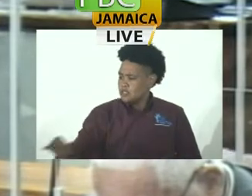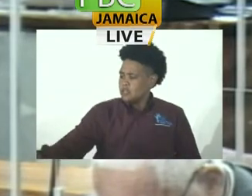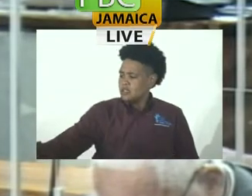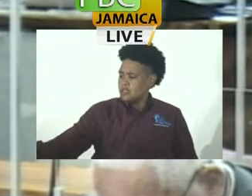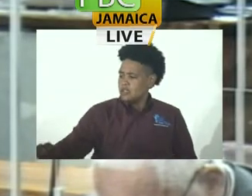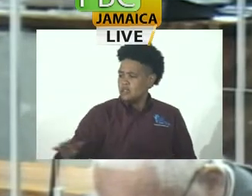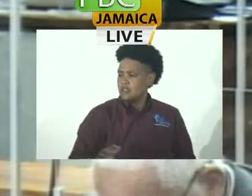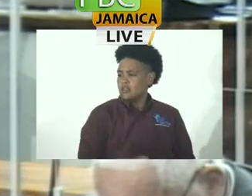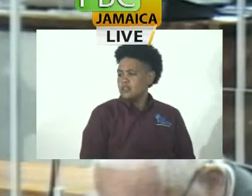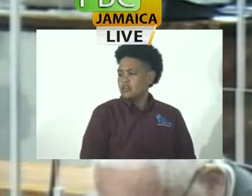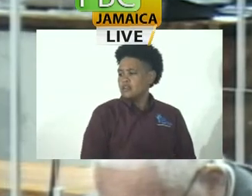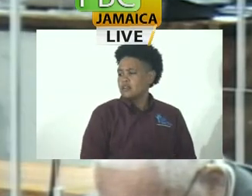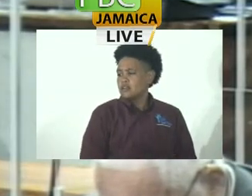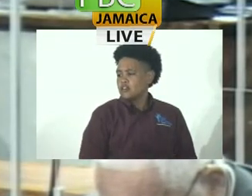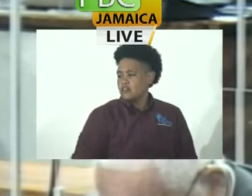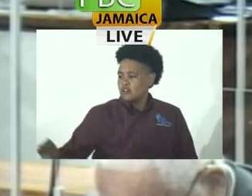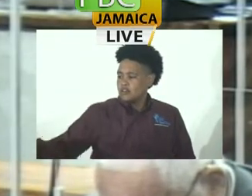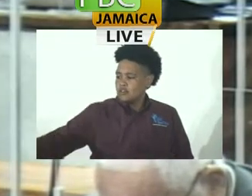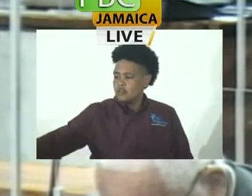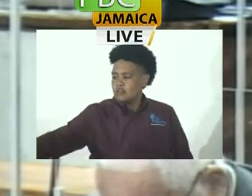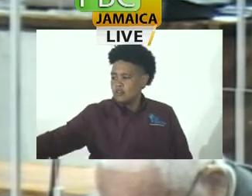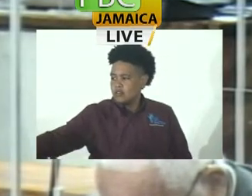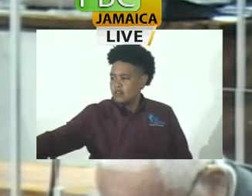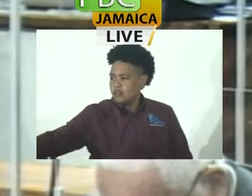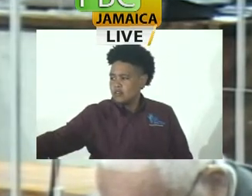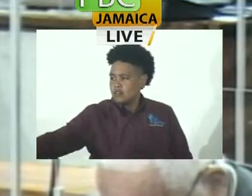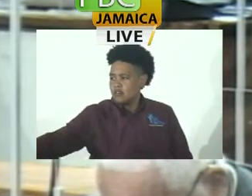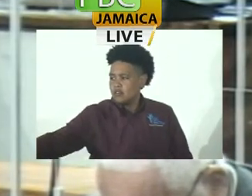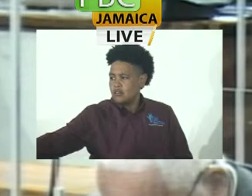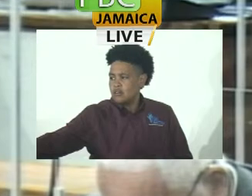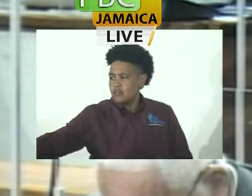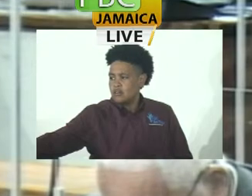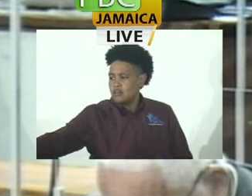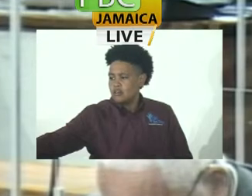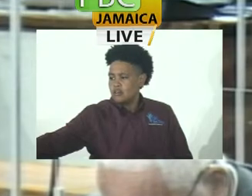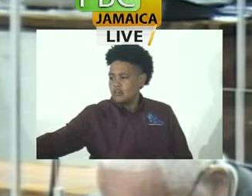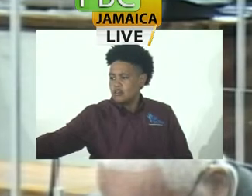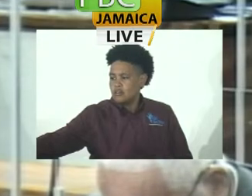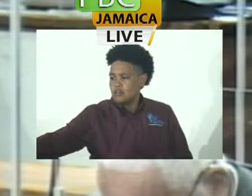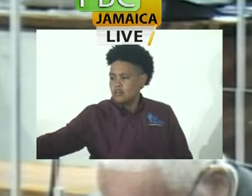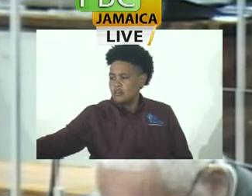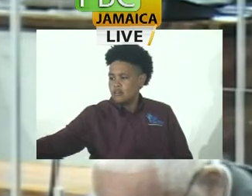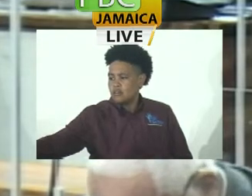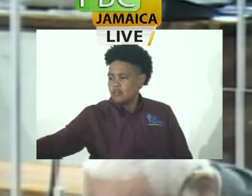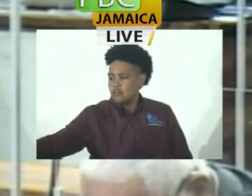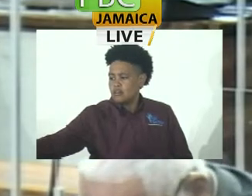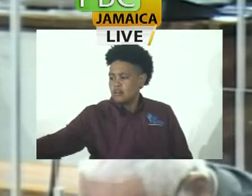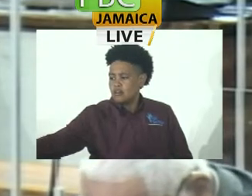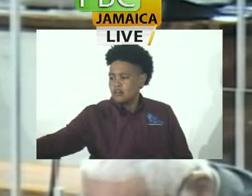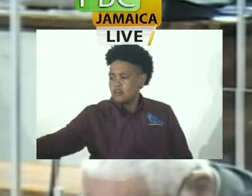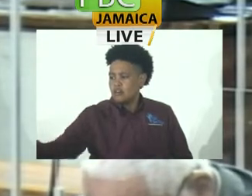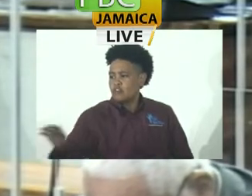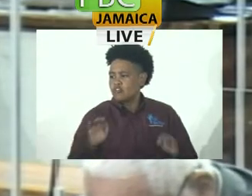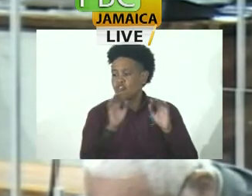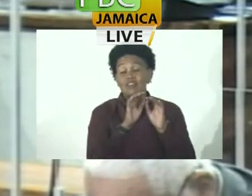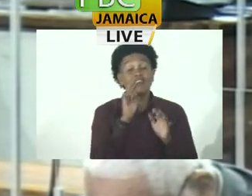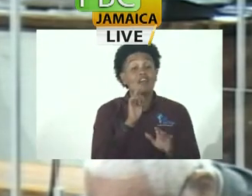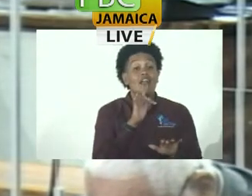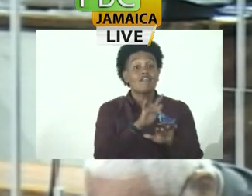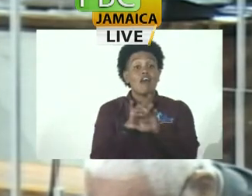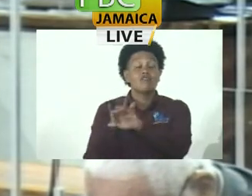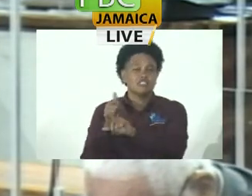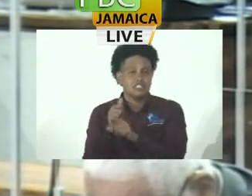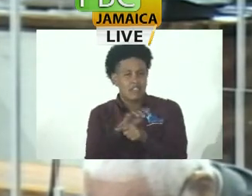critical and far-reaching portfolio areas also madam speaker i do not take for granted the